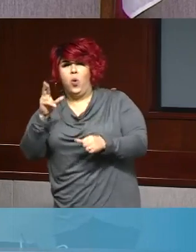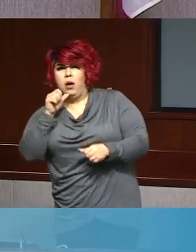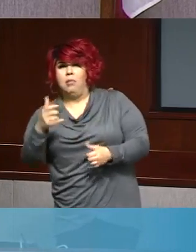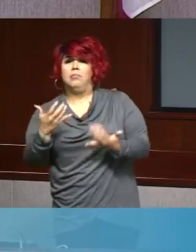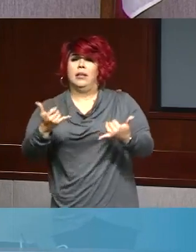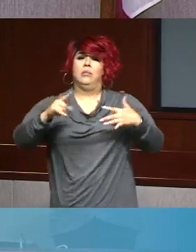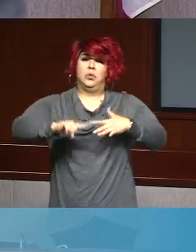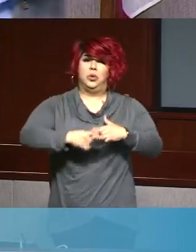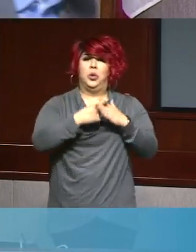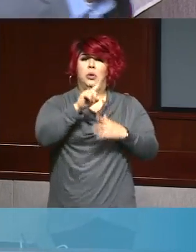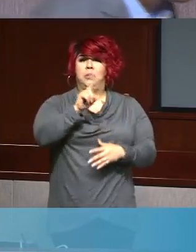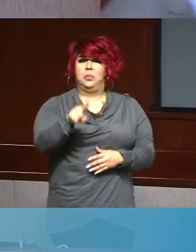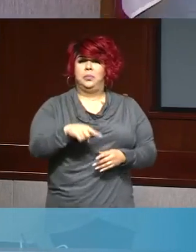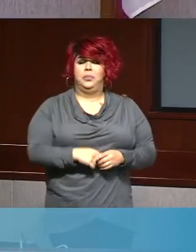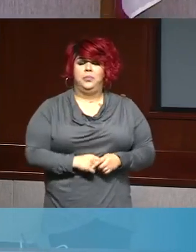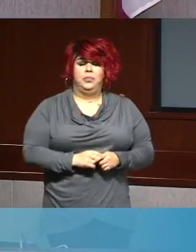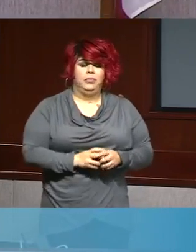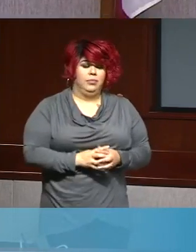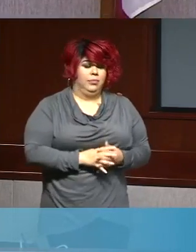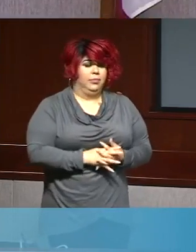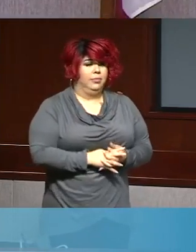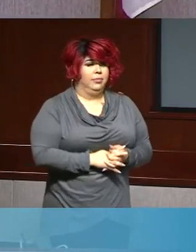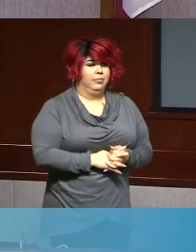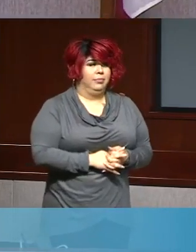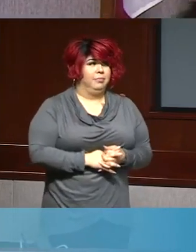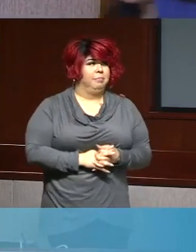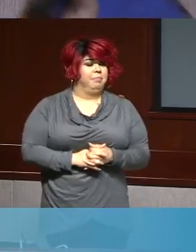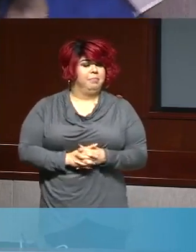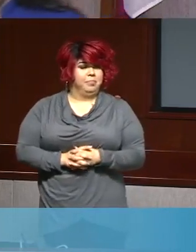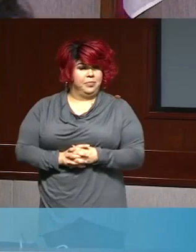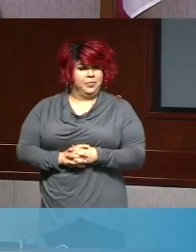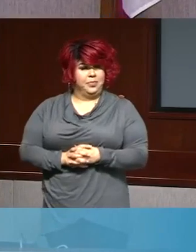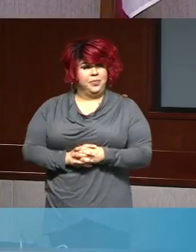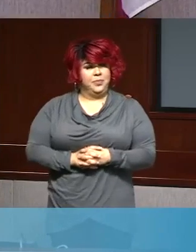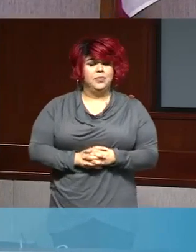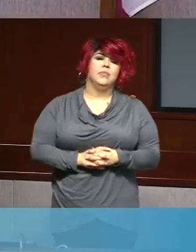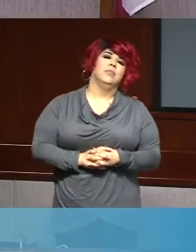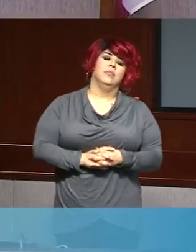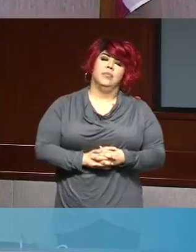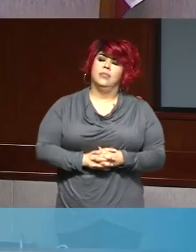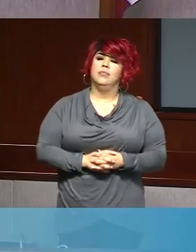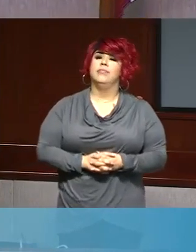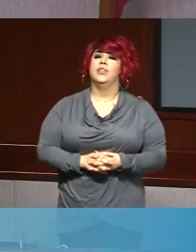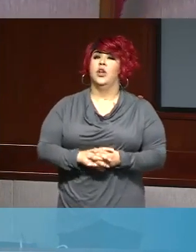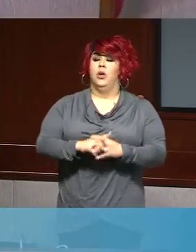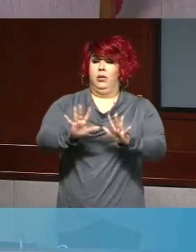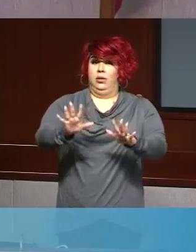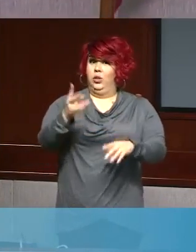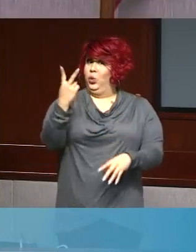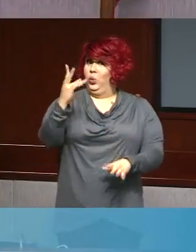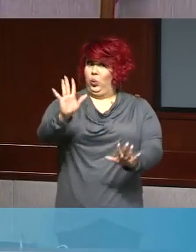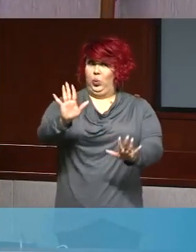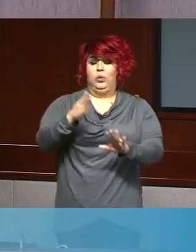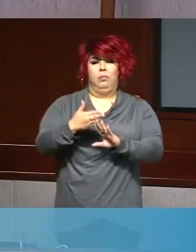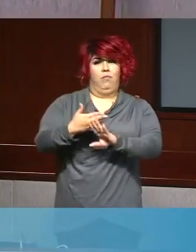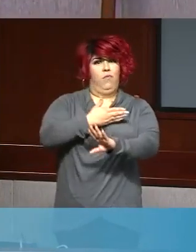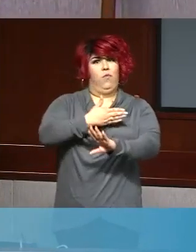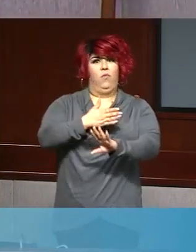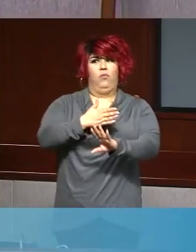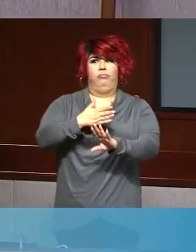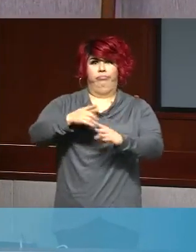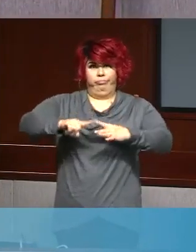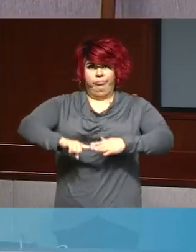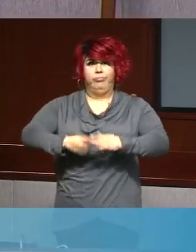any questions. Okay, two things really quickly before we